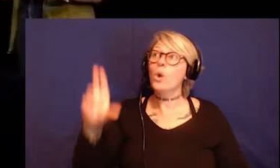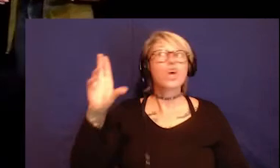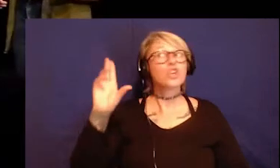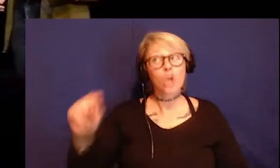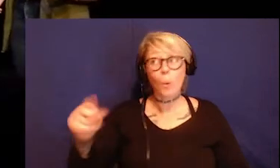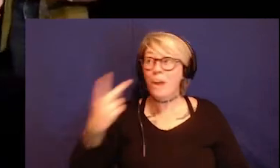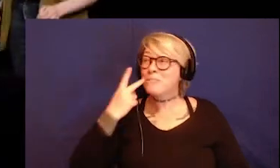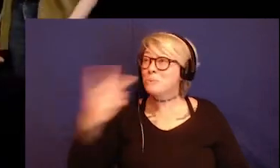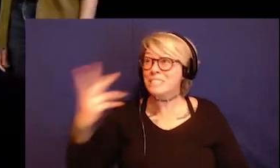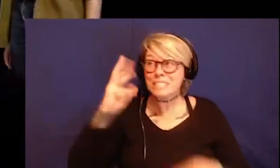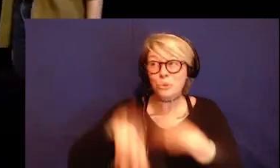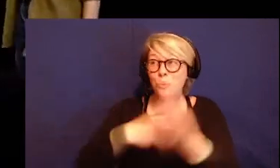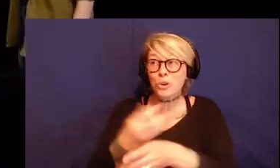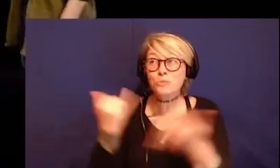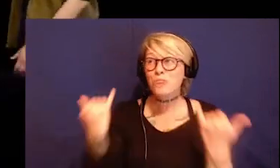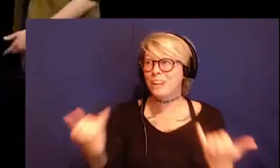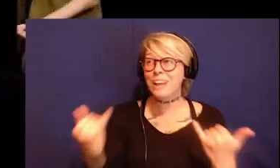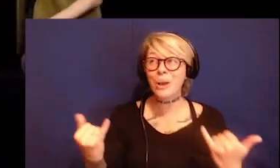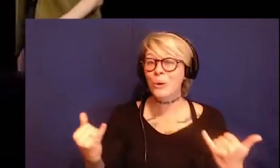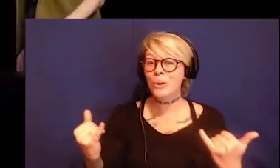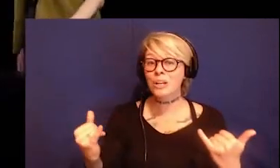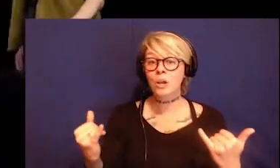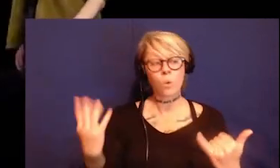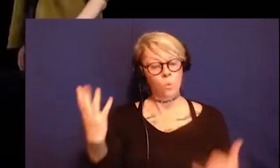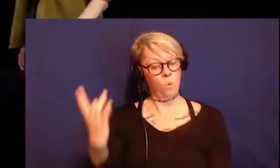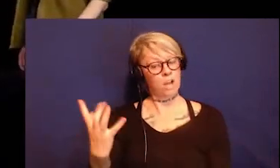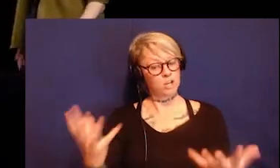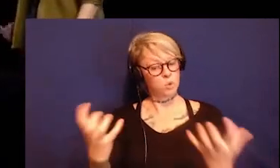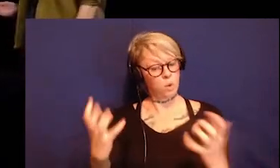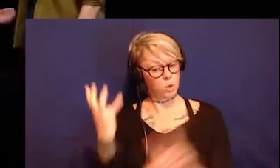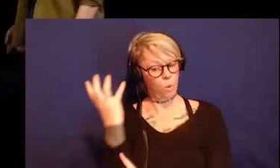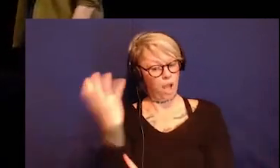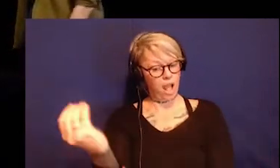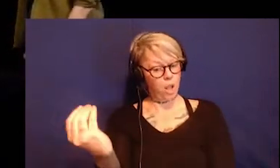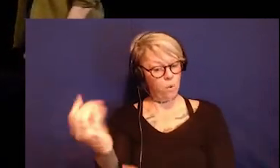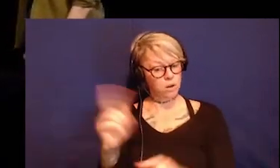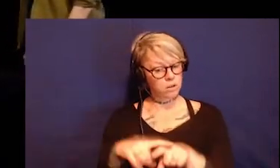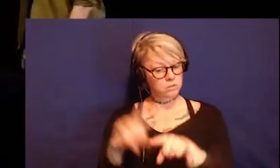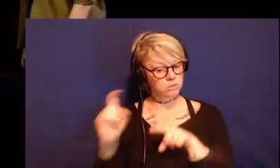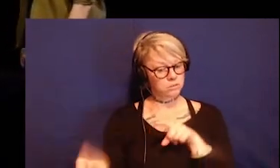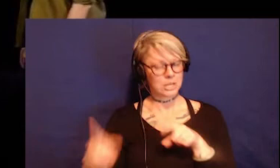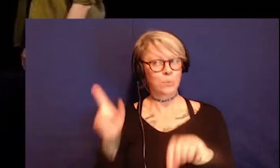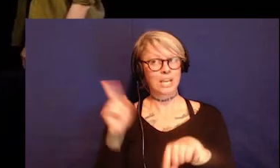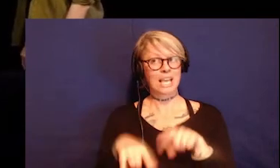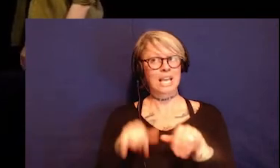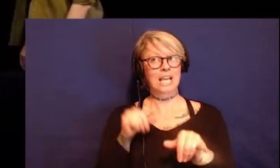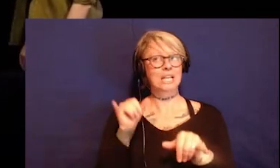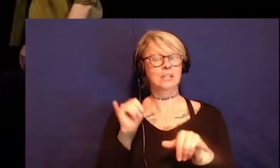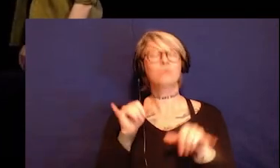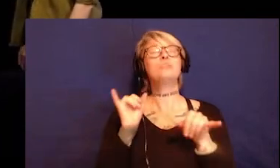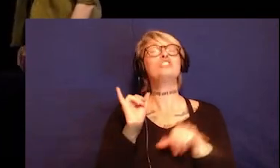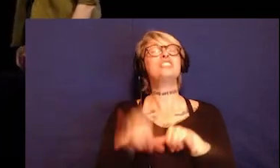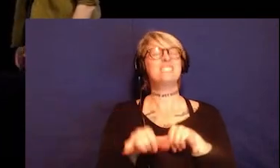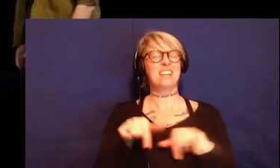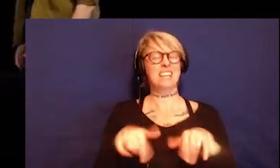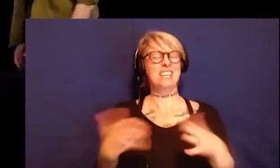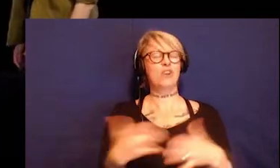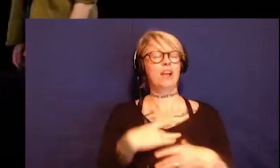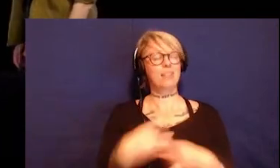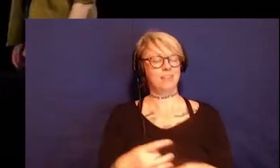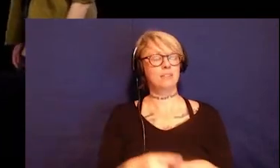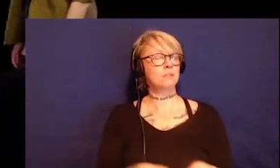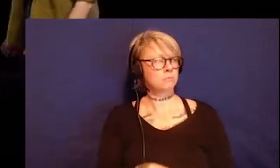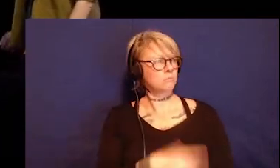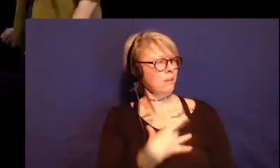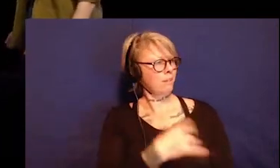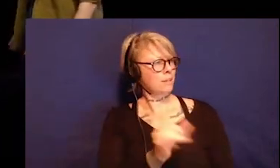you seen the world out there? Why would you want to go out there when we can stay here? I like it here. I like it here too,